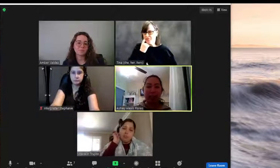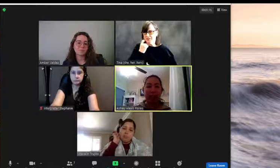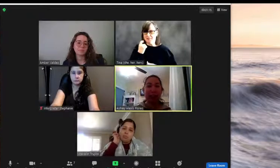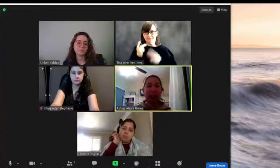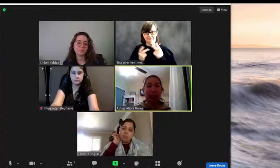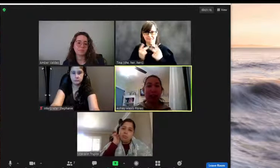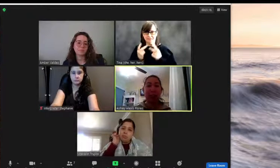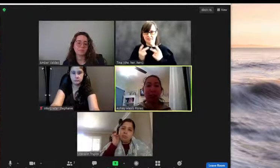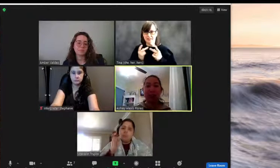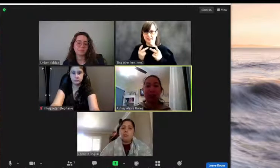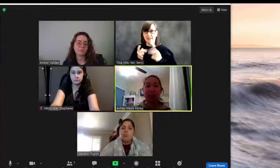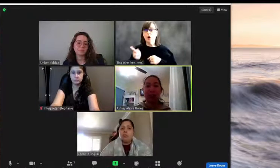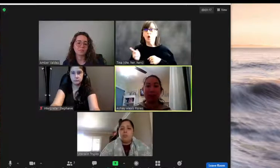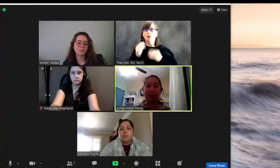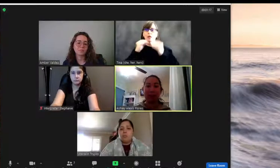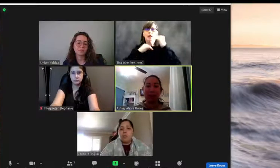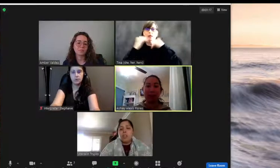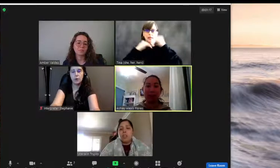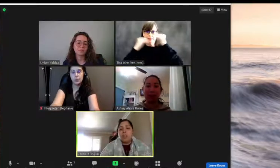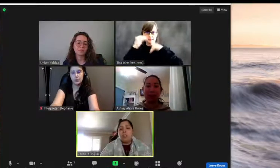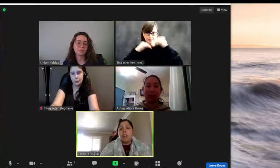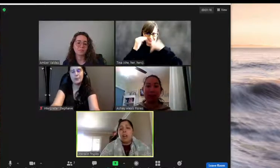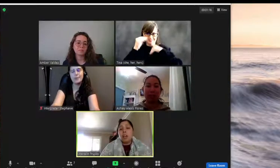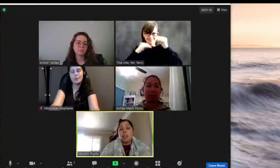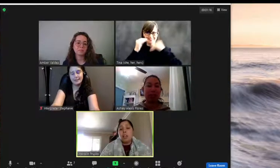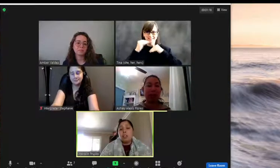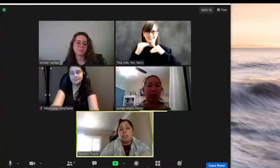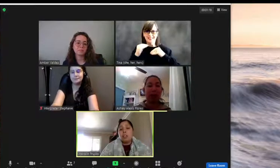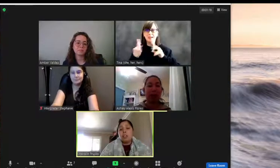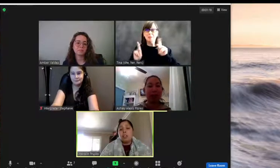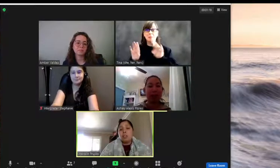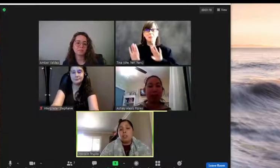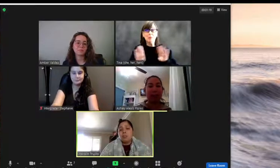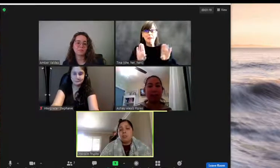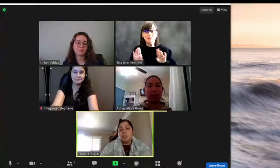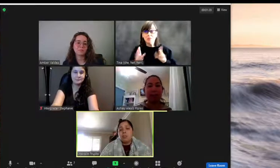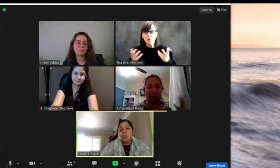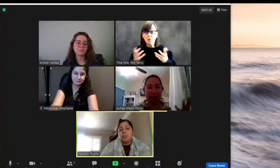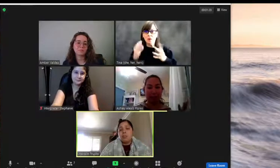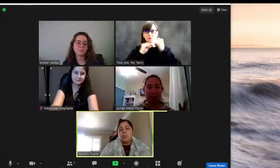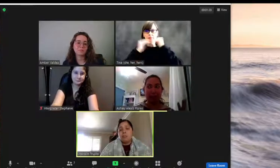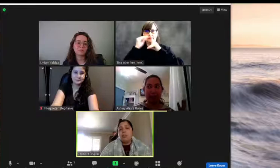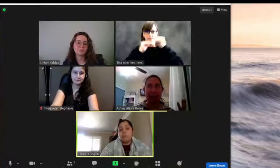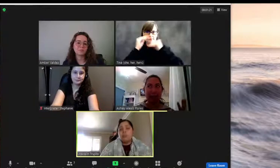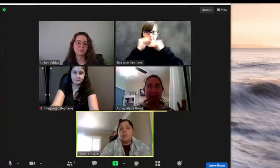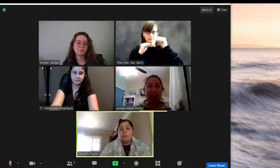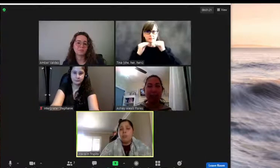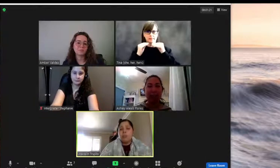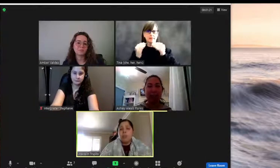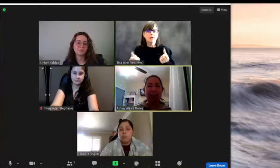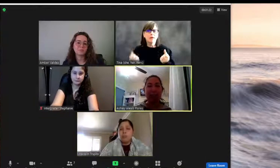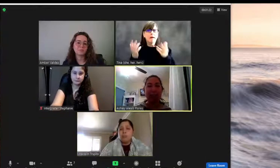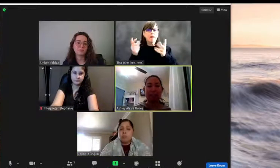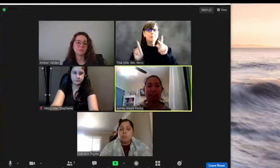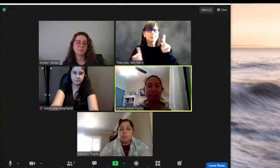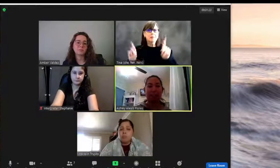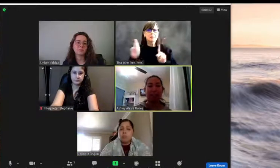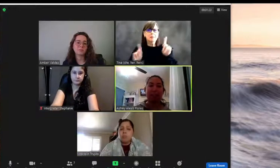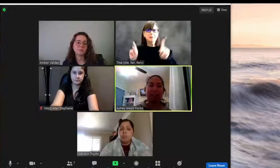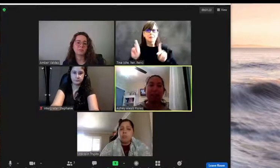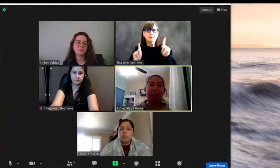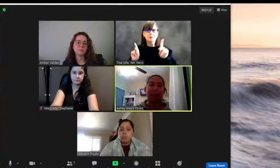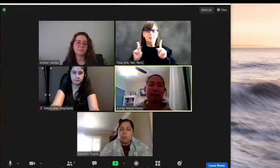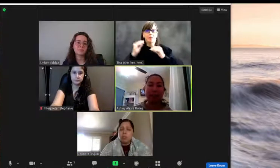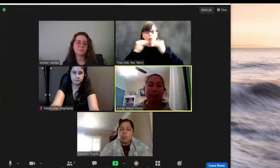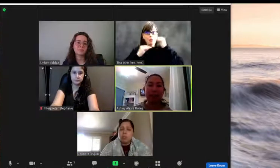she eats when she's bored. But that's true, yeah. So how many of us has done that since like